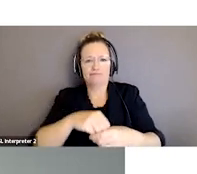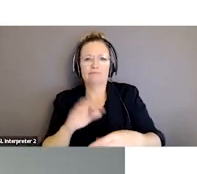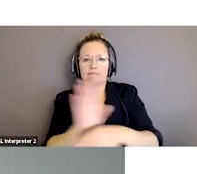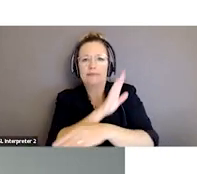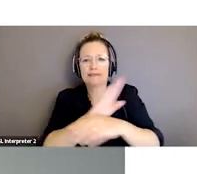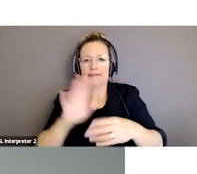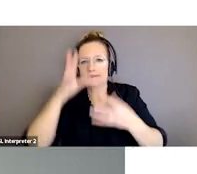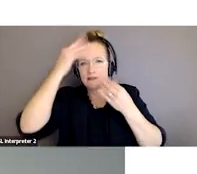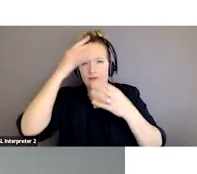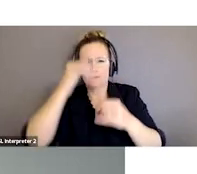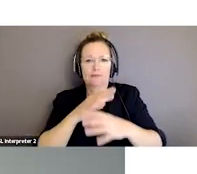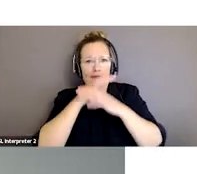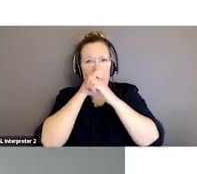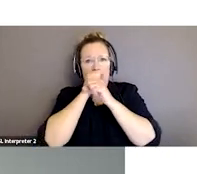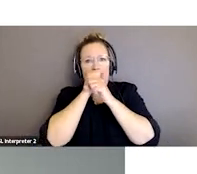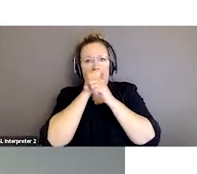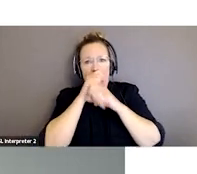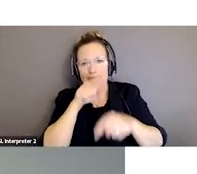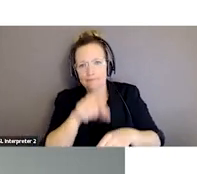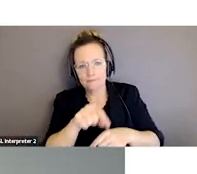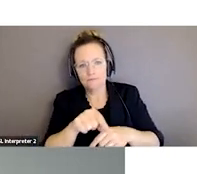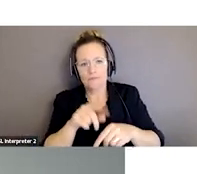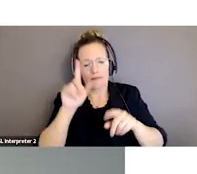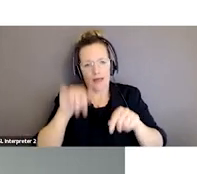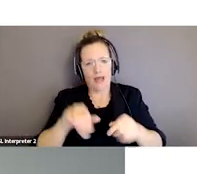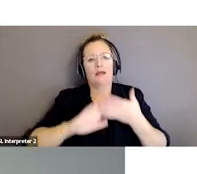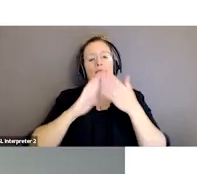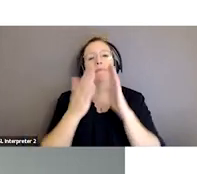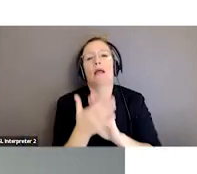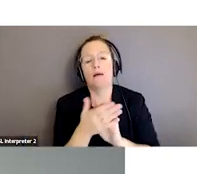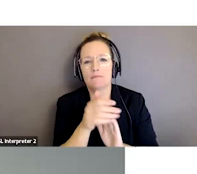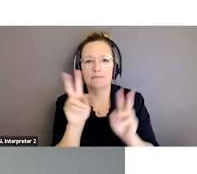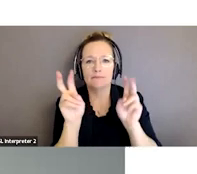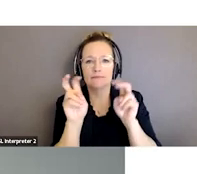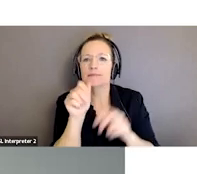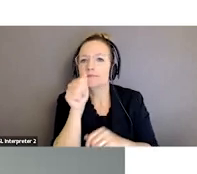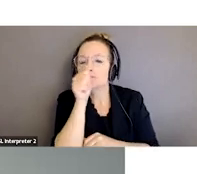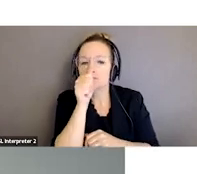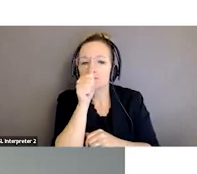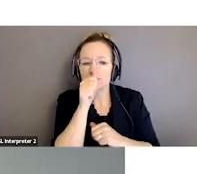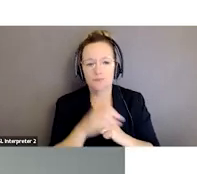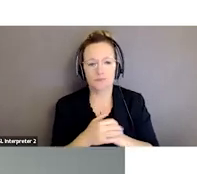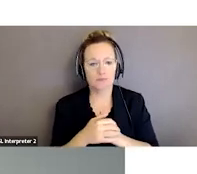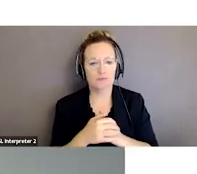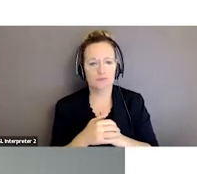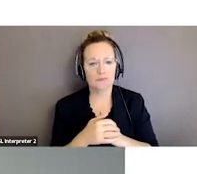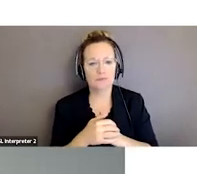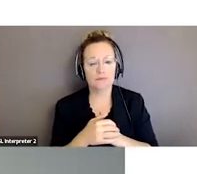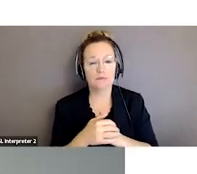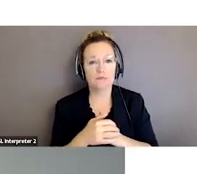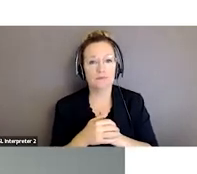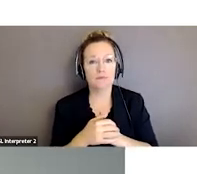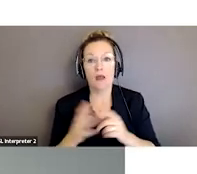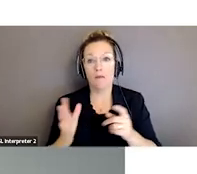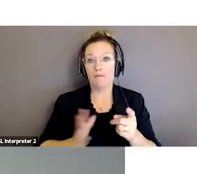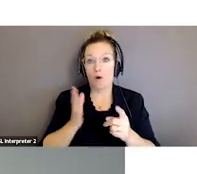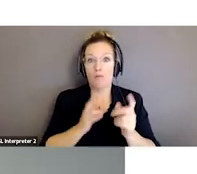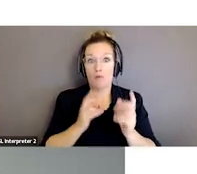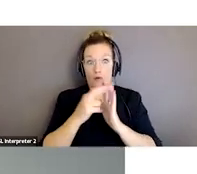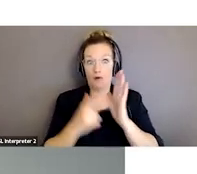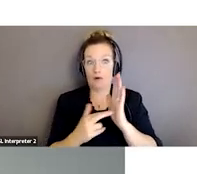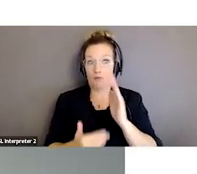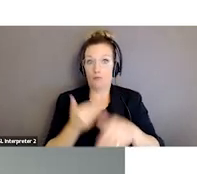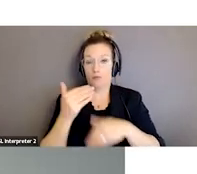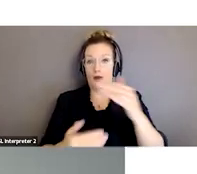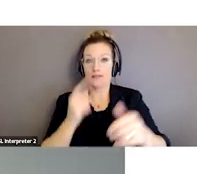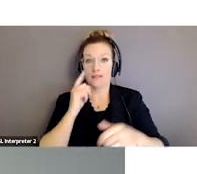engineered. All those things can be considered trade secrets. There is no, as I mentioned, there is no formal registration for trade